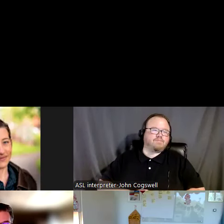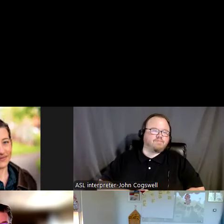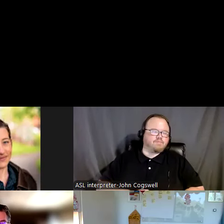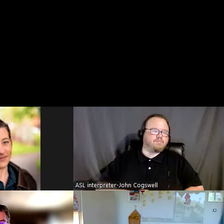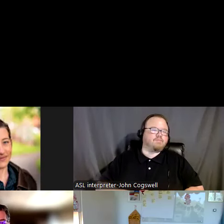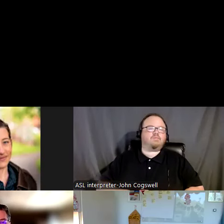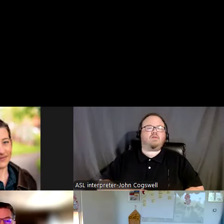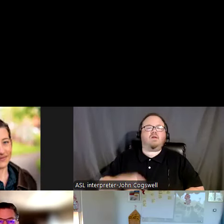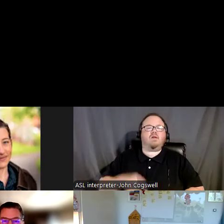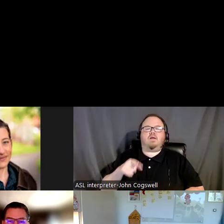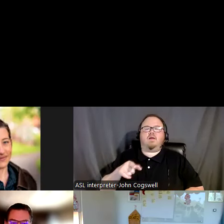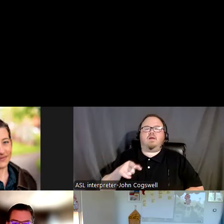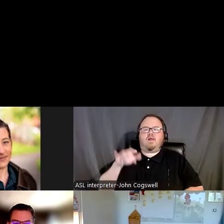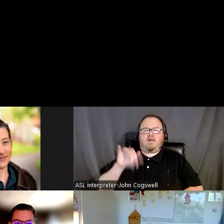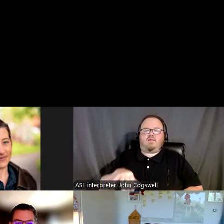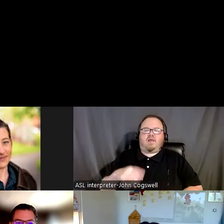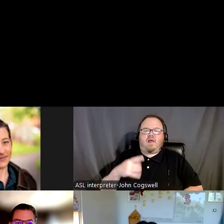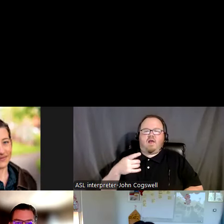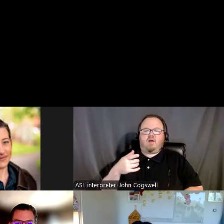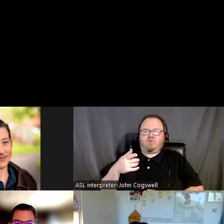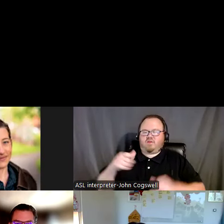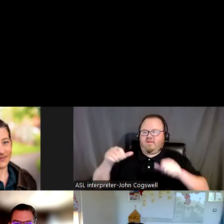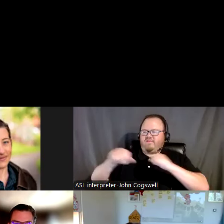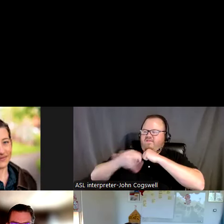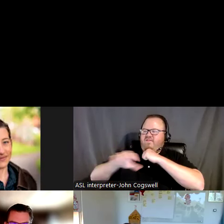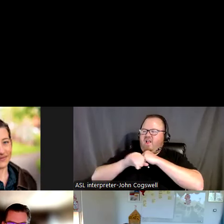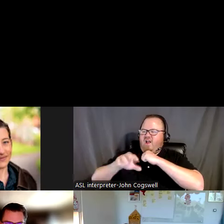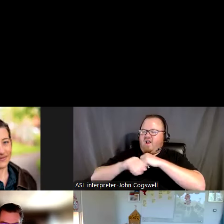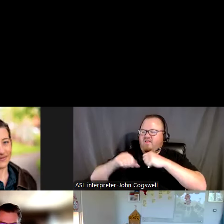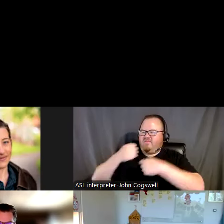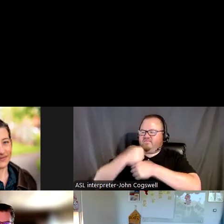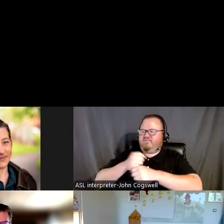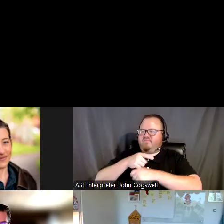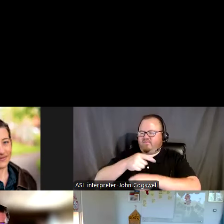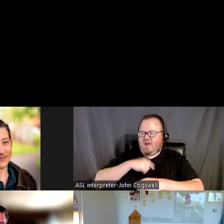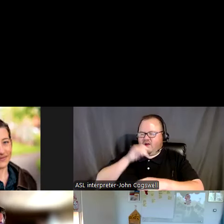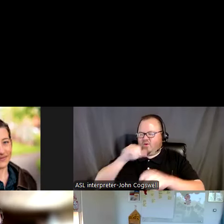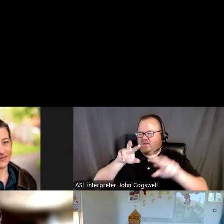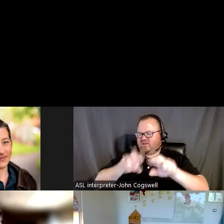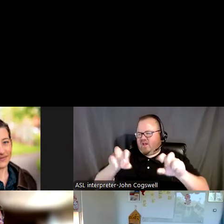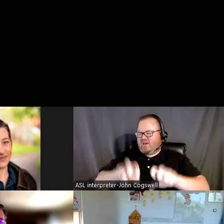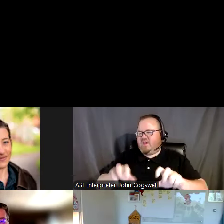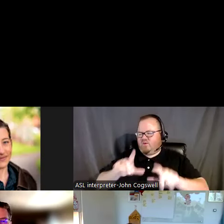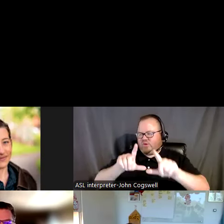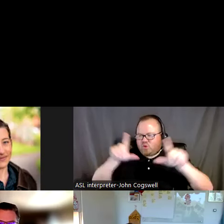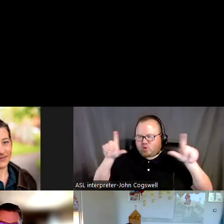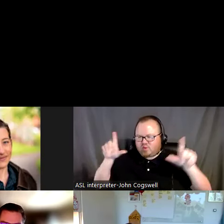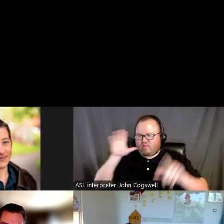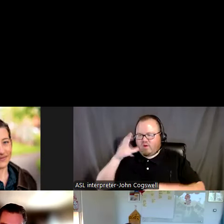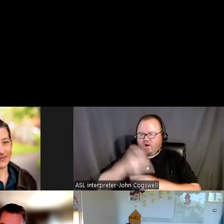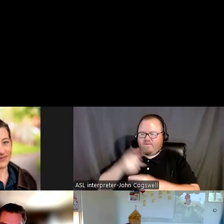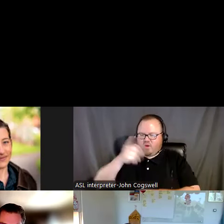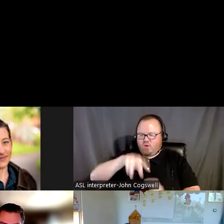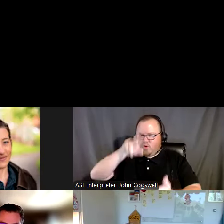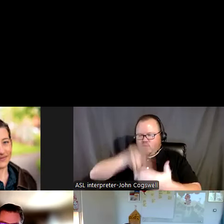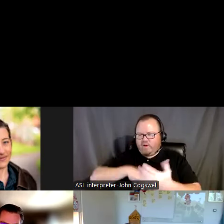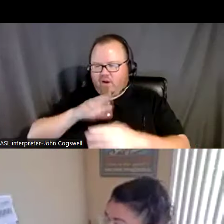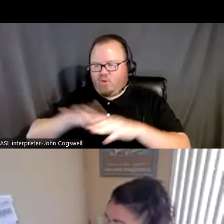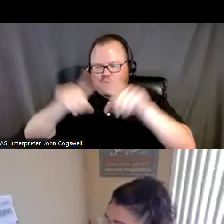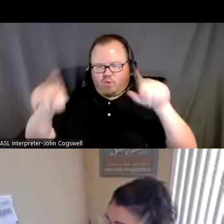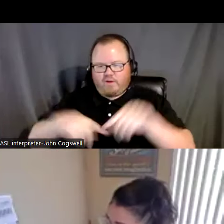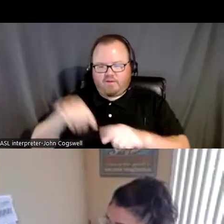All right, so here's the flyer that was created. I'm going to kind of dissect it here. We're going to zoom in. I know it's probably hard for you to read on your screen from